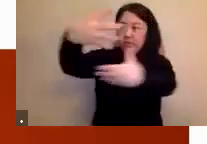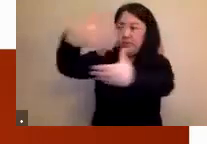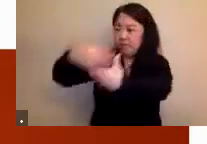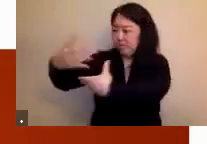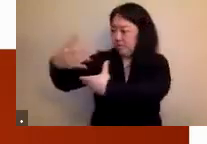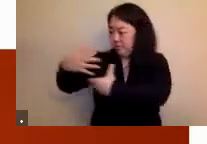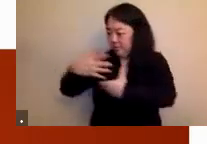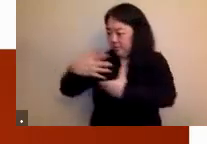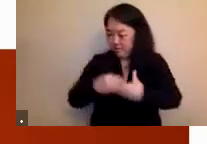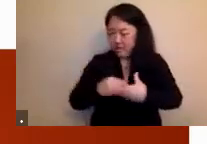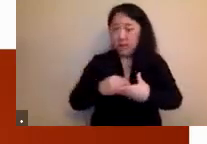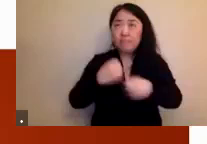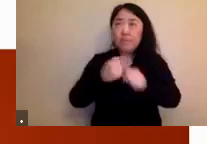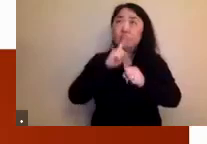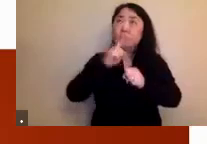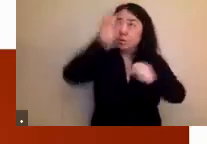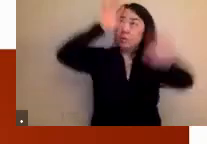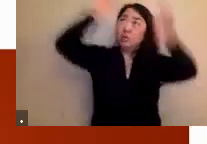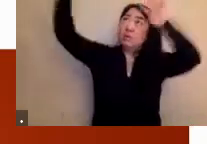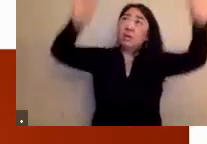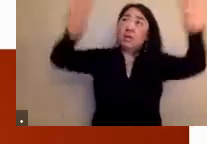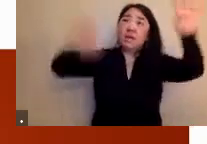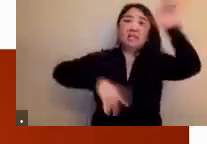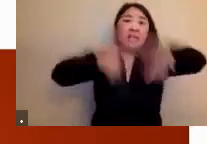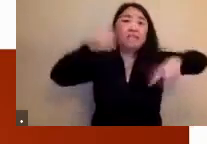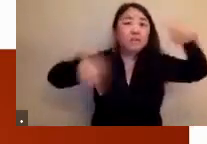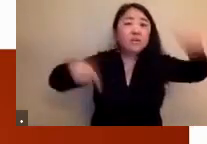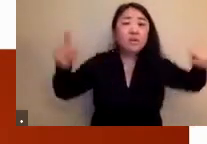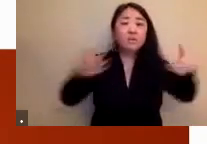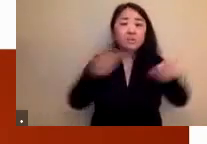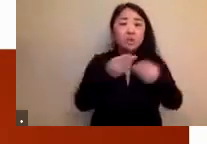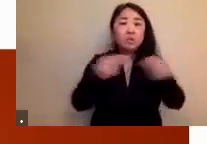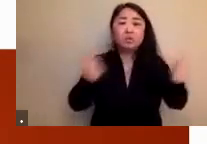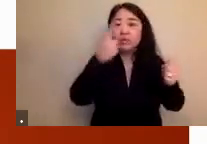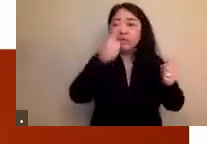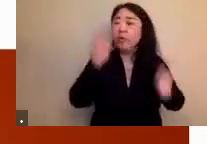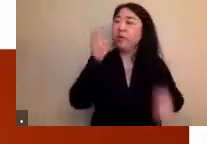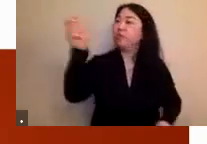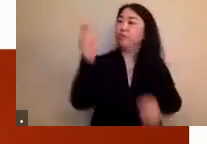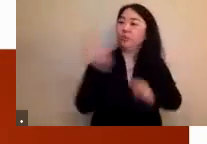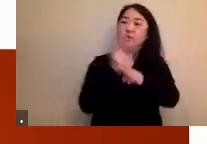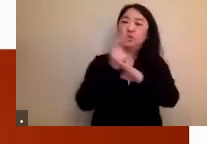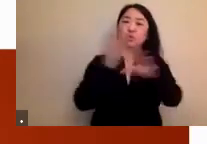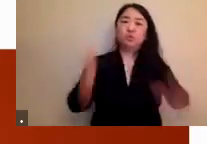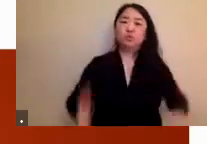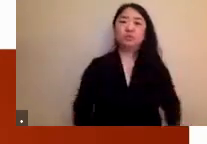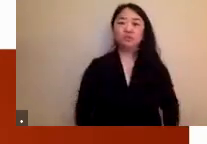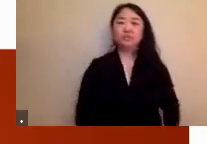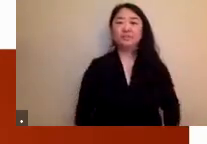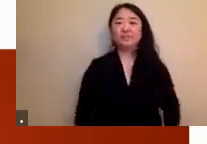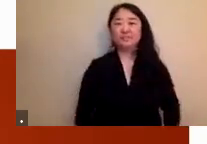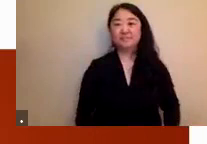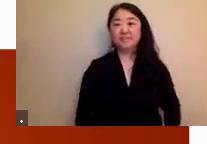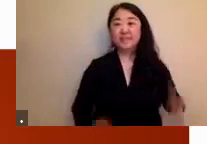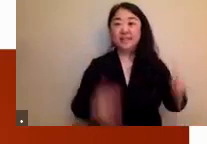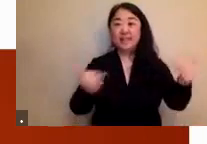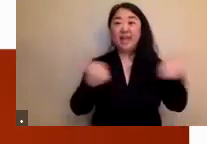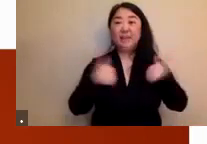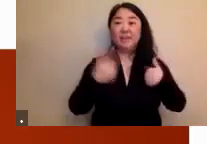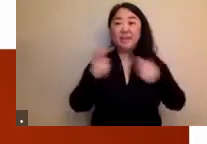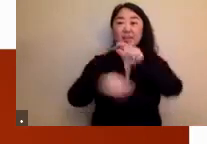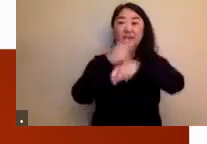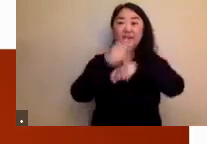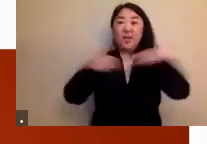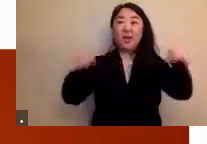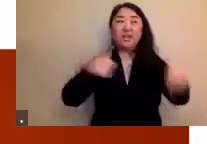for diverse transportation users. So just as I close here, I just want to say, and I